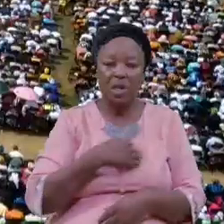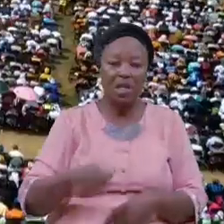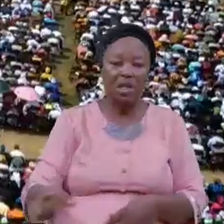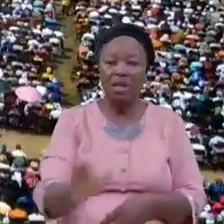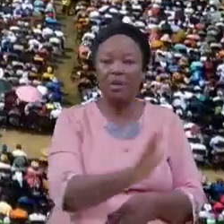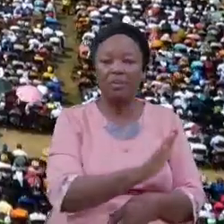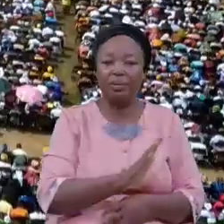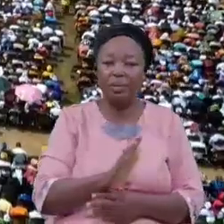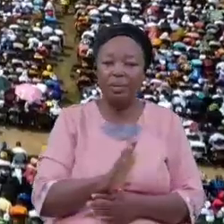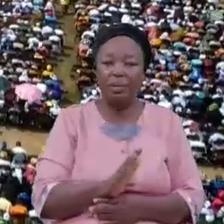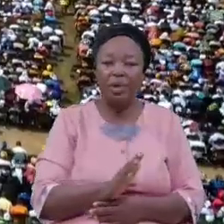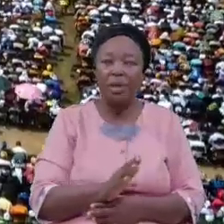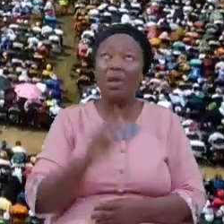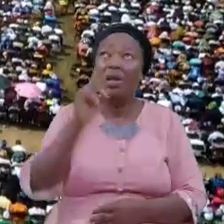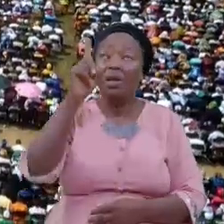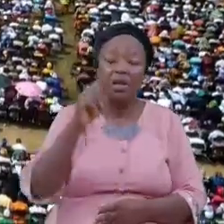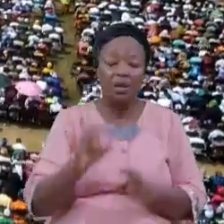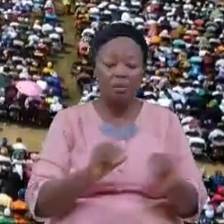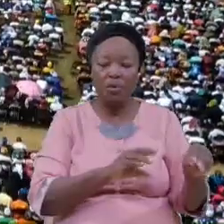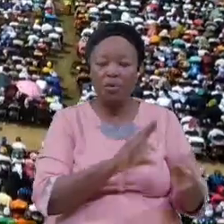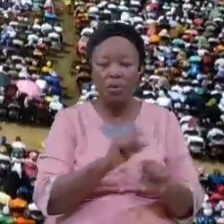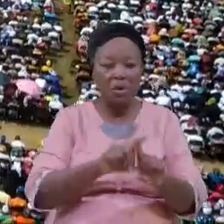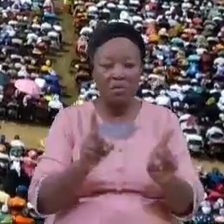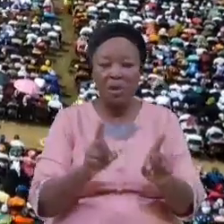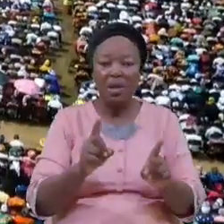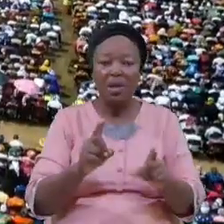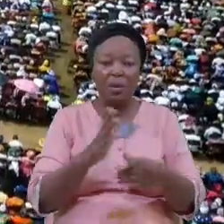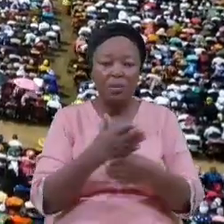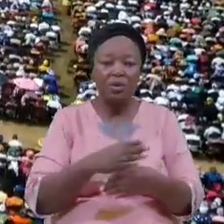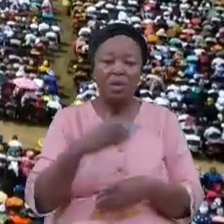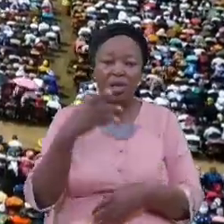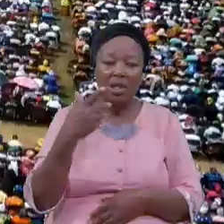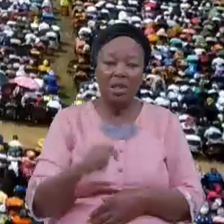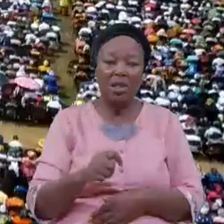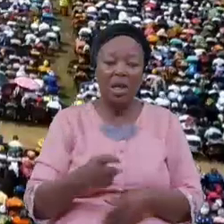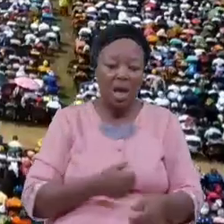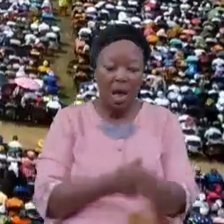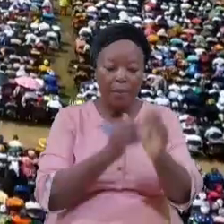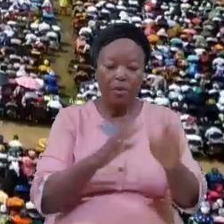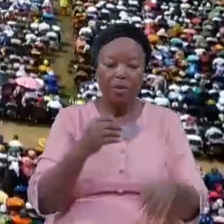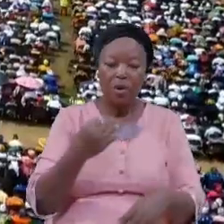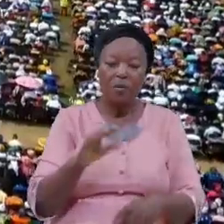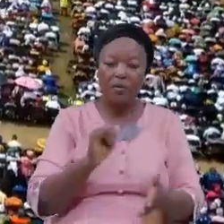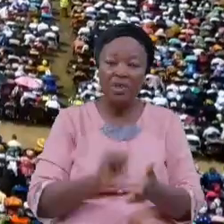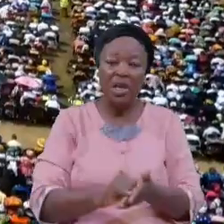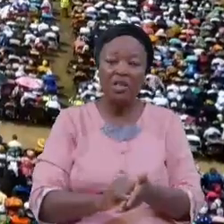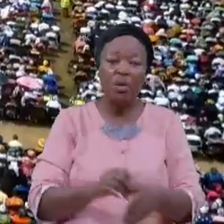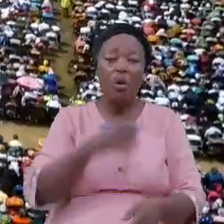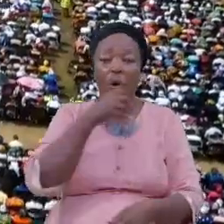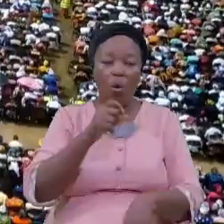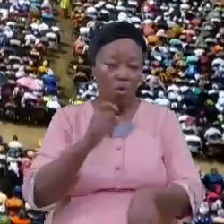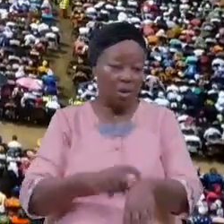He put no difference between the apostles of that time and the apostles, and